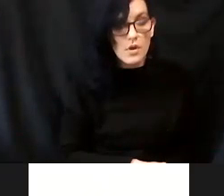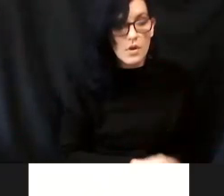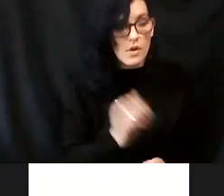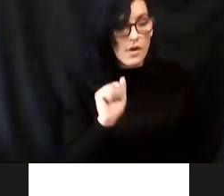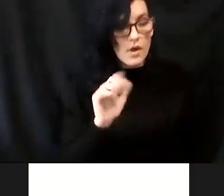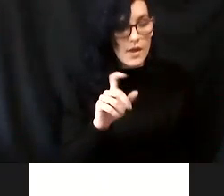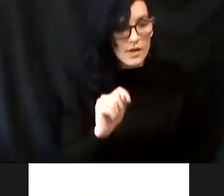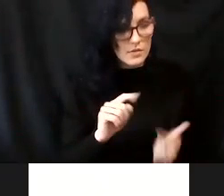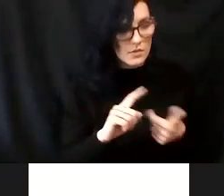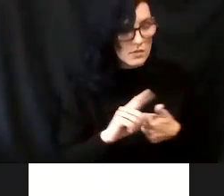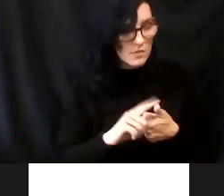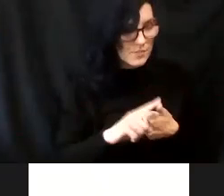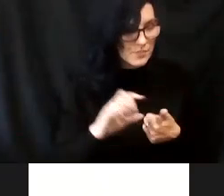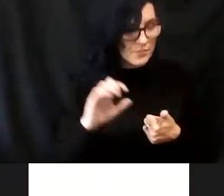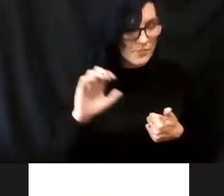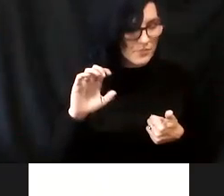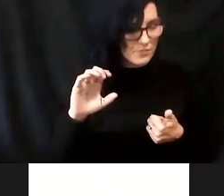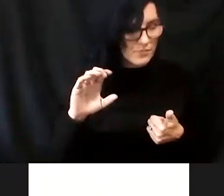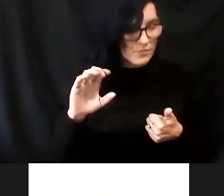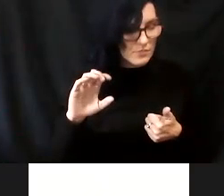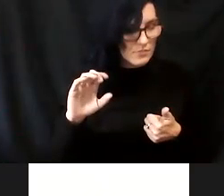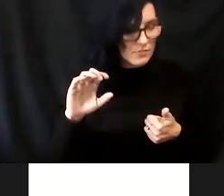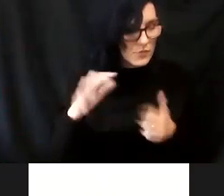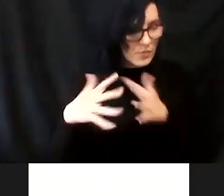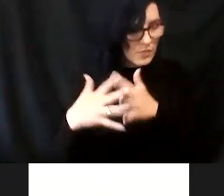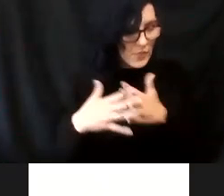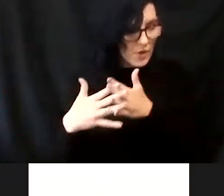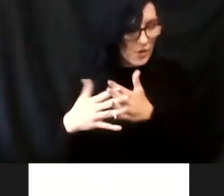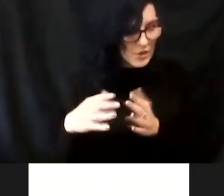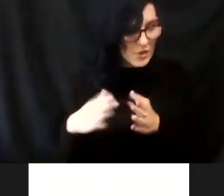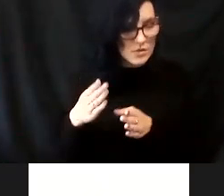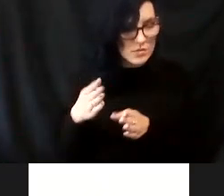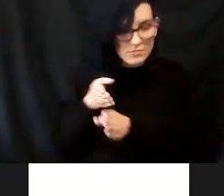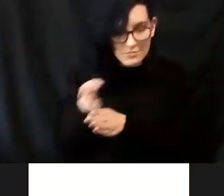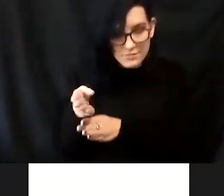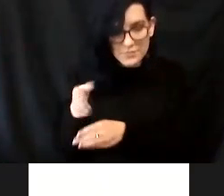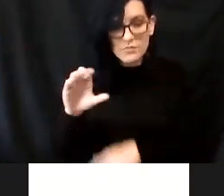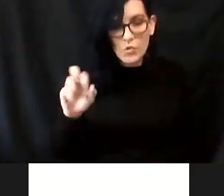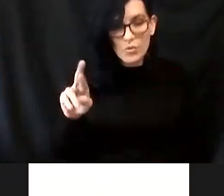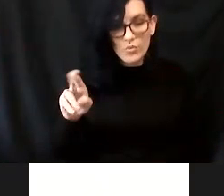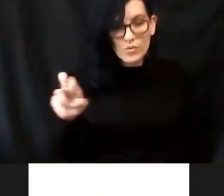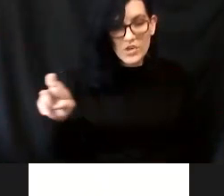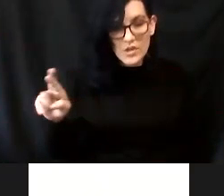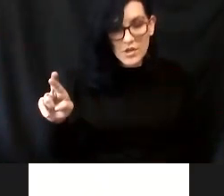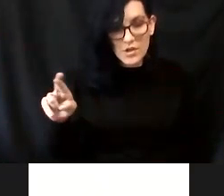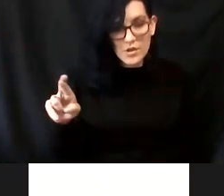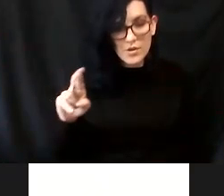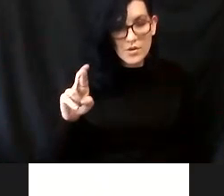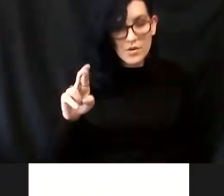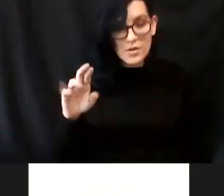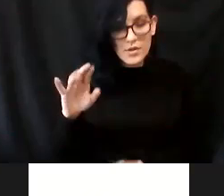colleges, Wyotech, and the American Career Institute. So those are just a few of the big offenders. But